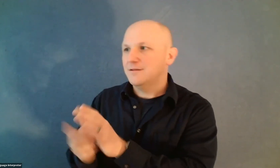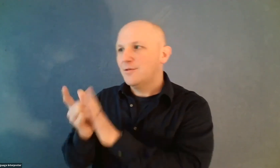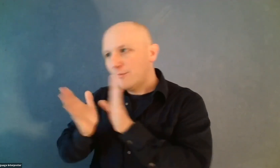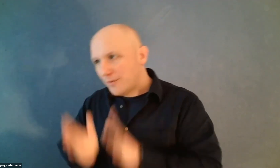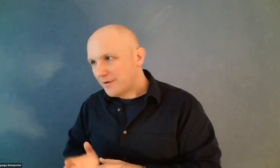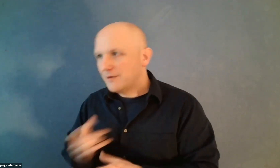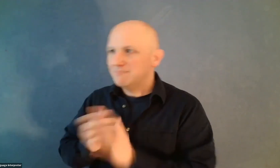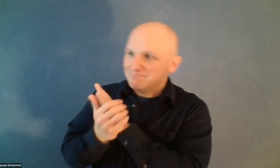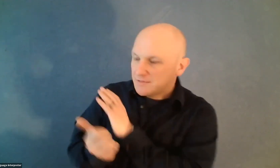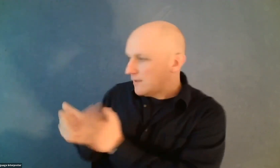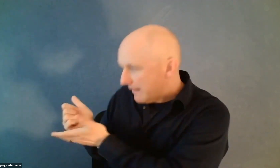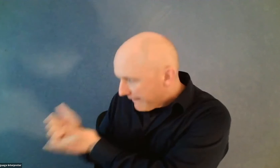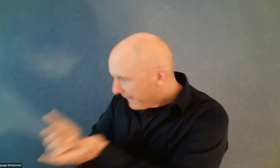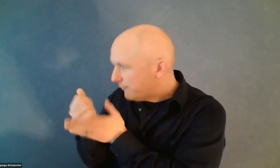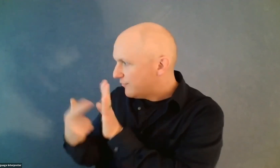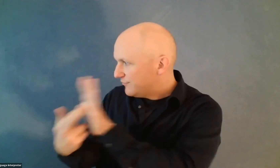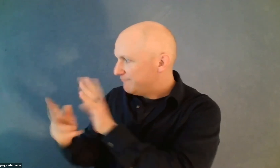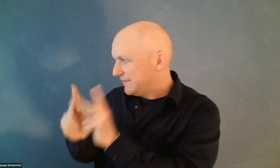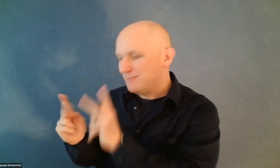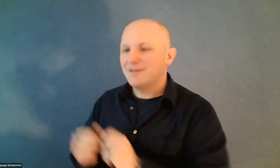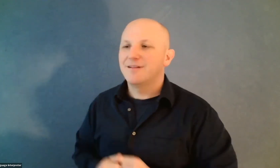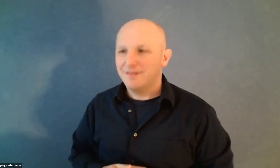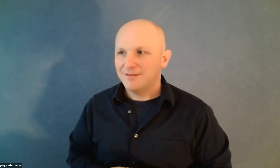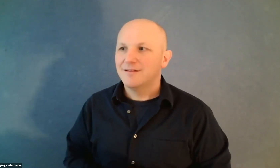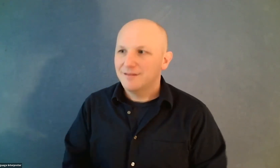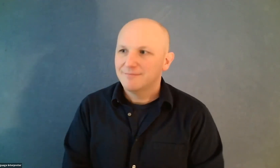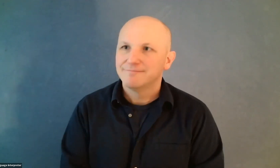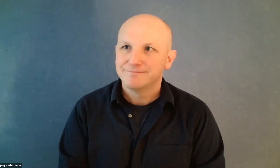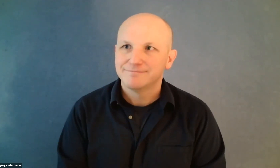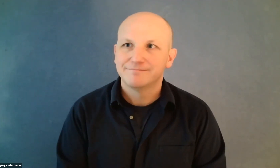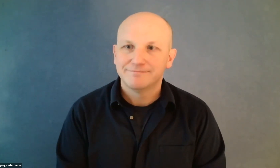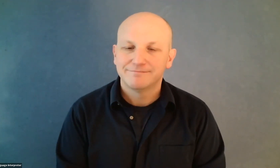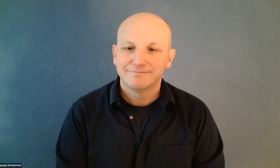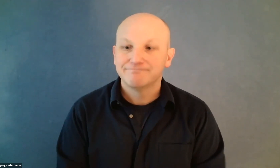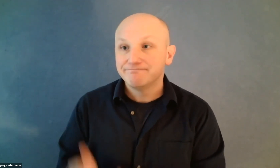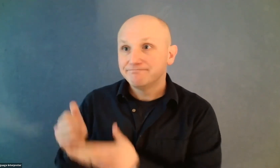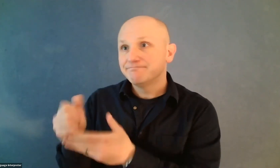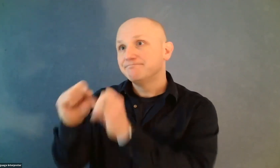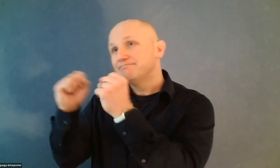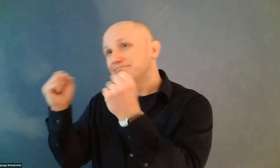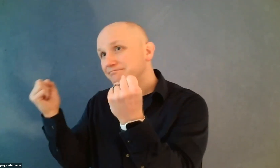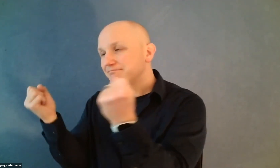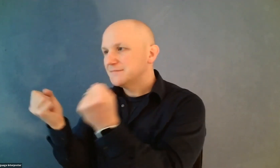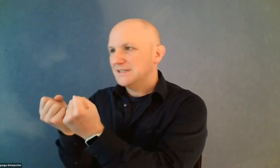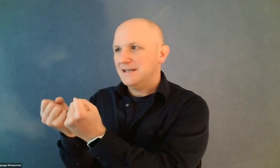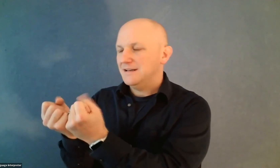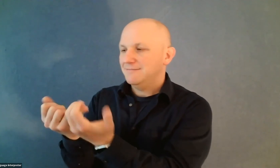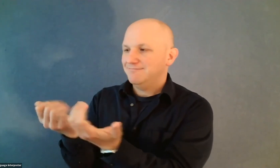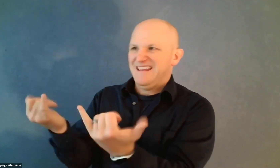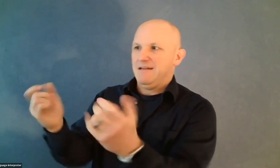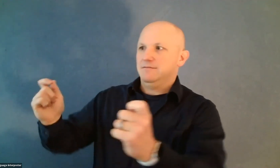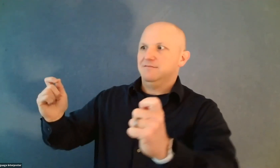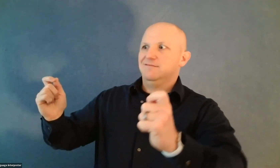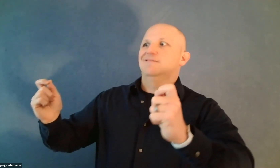talents and doing so in a way that I can help, benefit society as it is continually evolving. We always